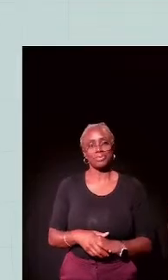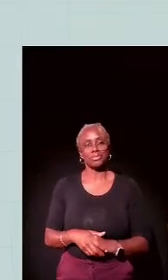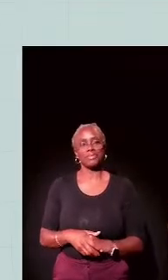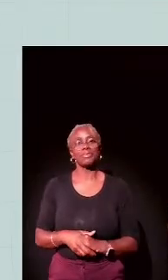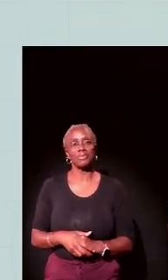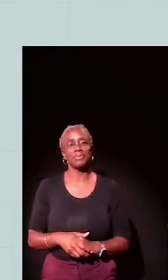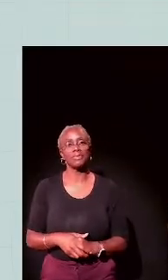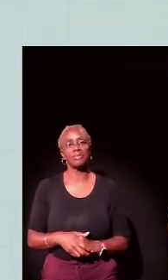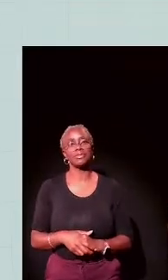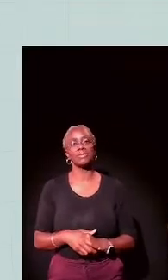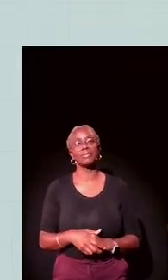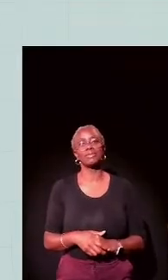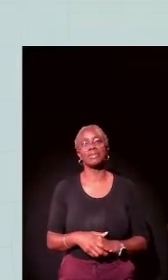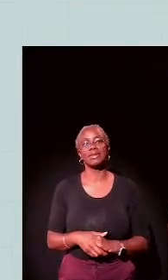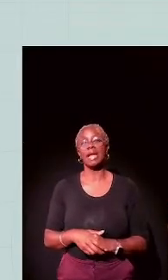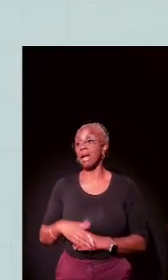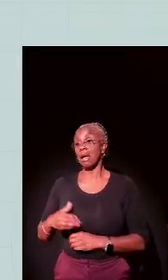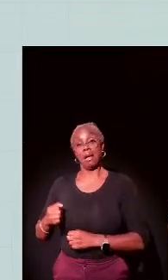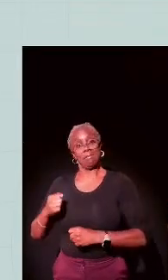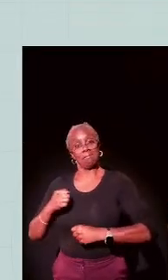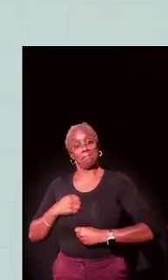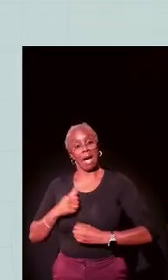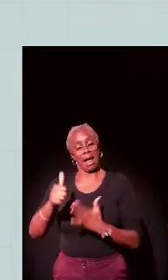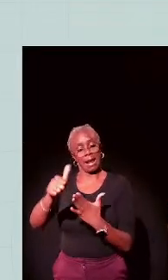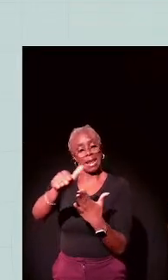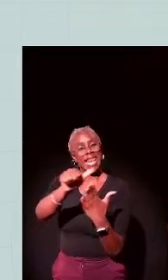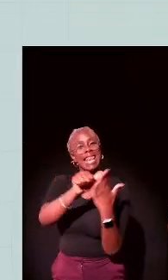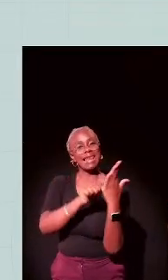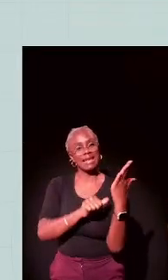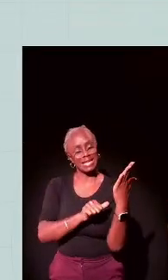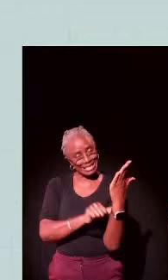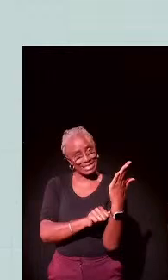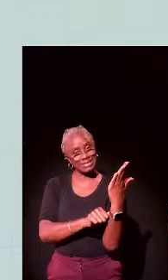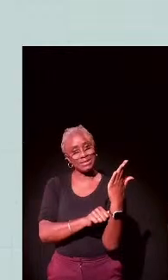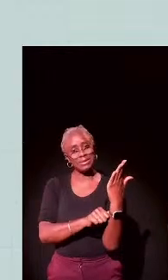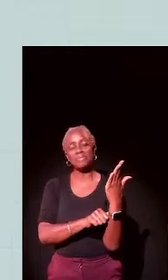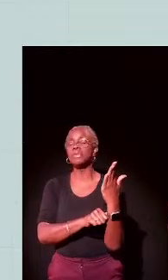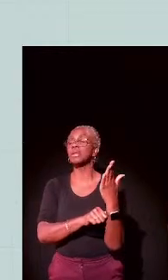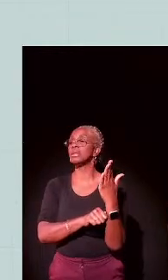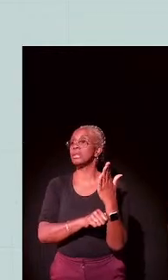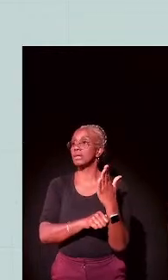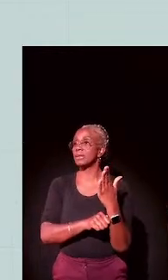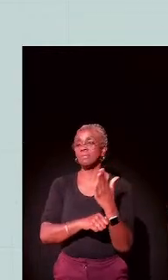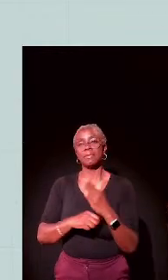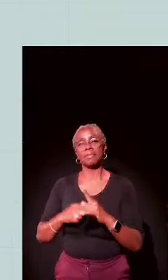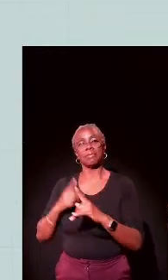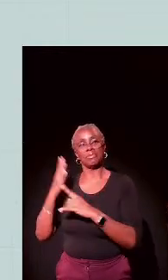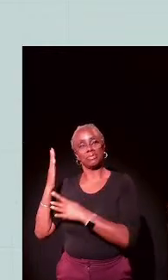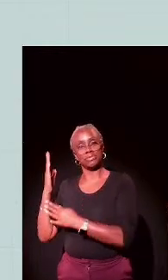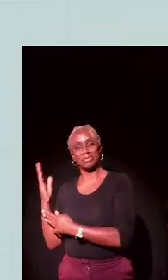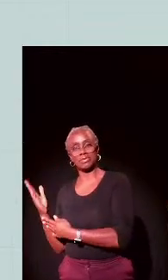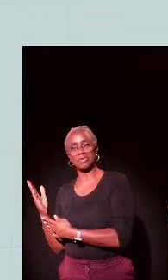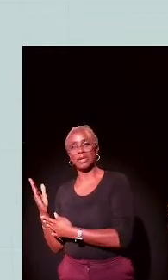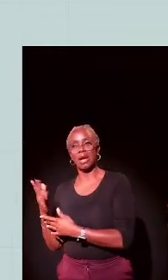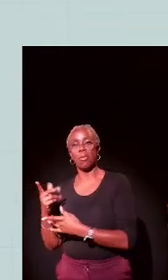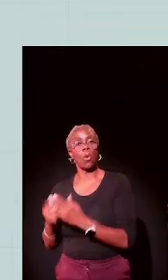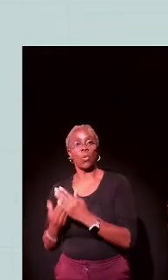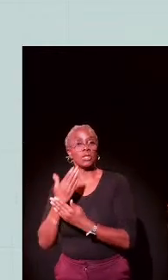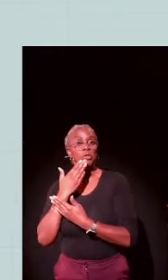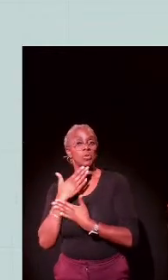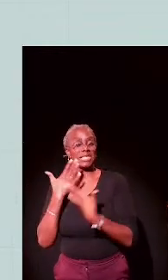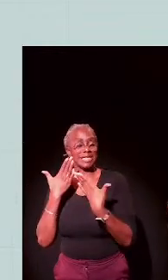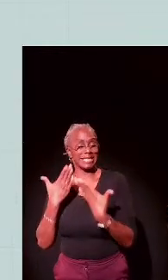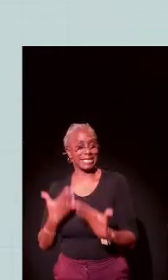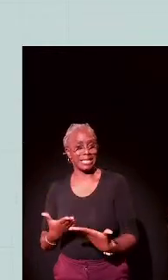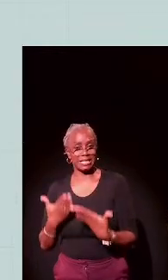So that now brings me to Midas, which is the piece of work that I'm wanting to share with you all today.